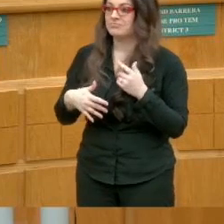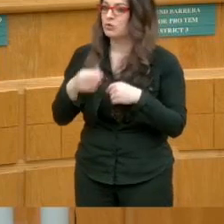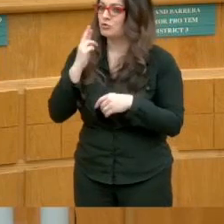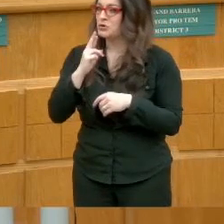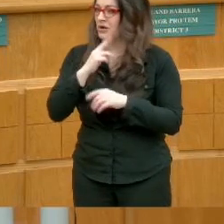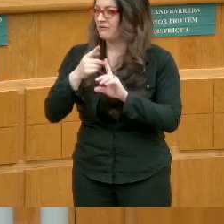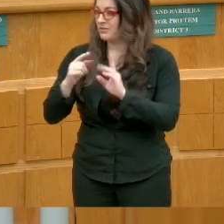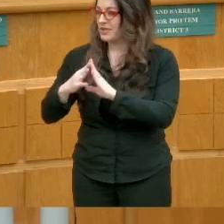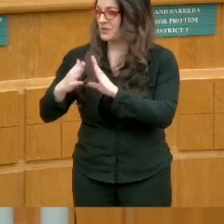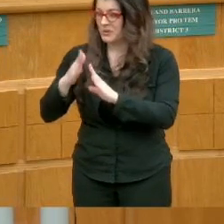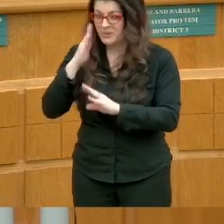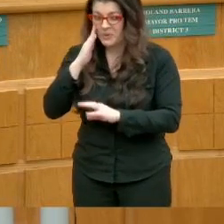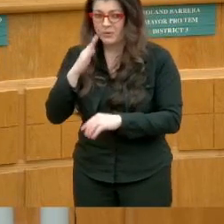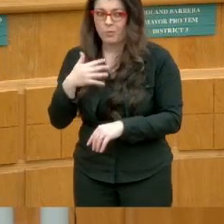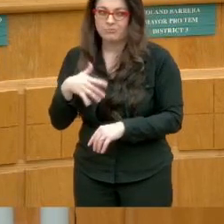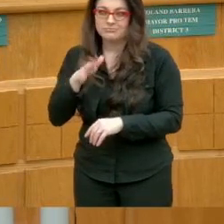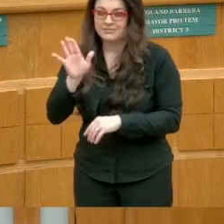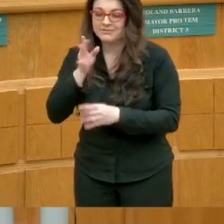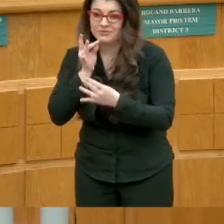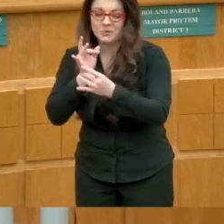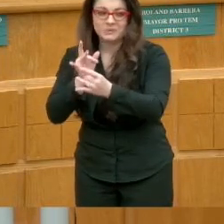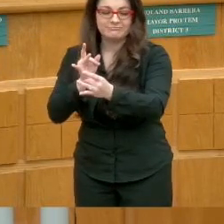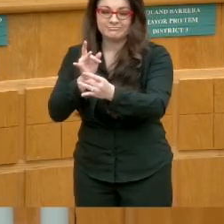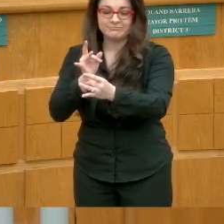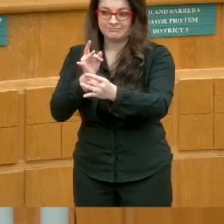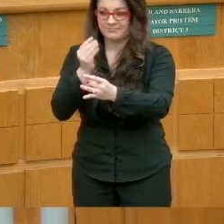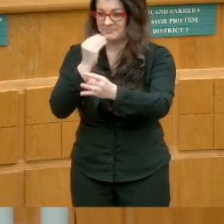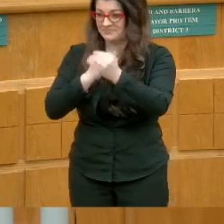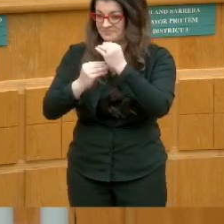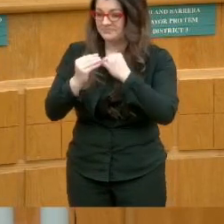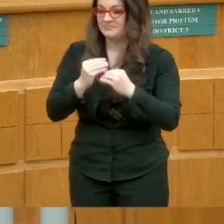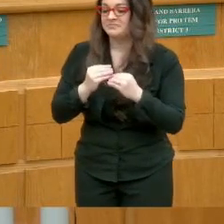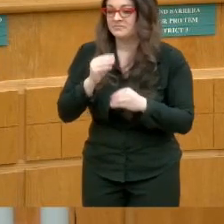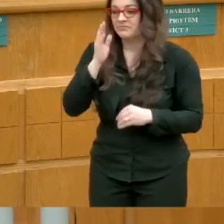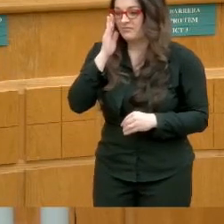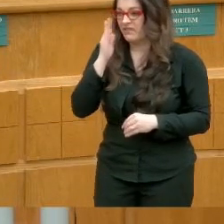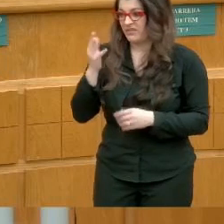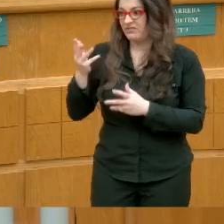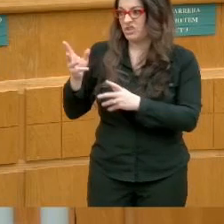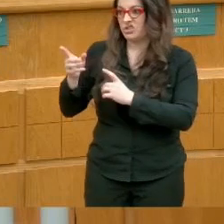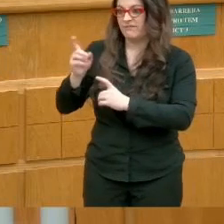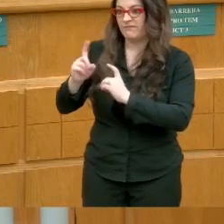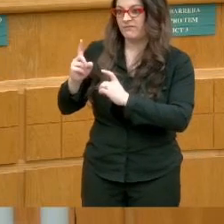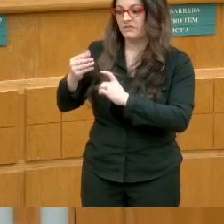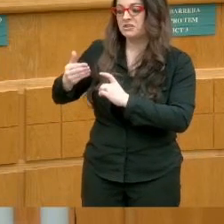was excellent, as it has been in the past couple of times that they provided us lunch. So we want to